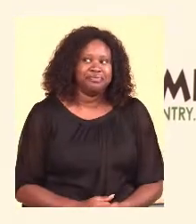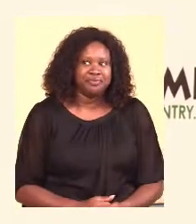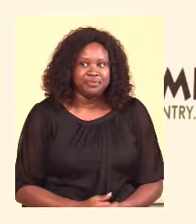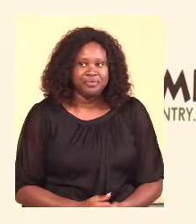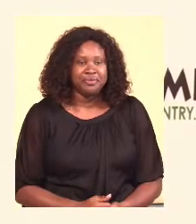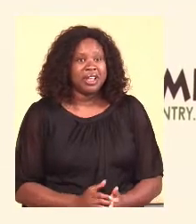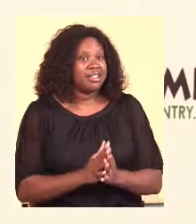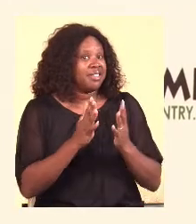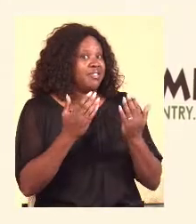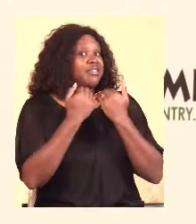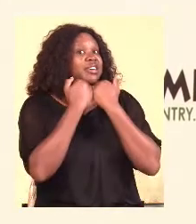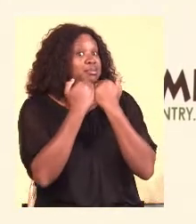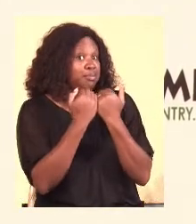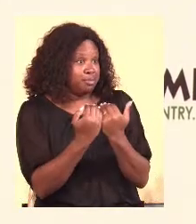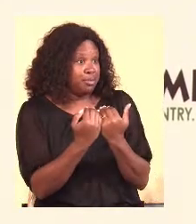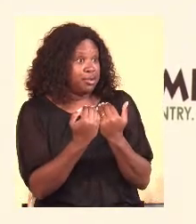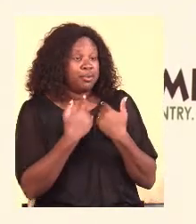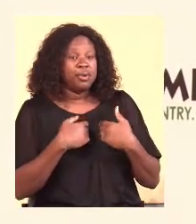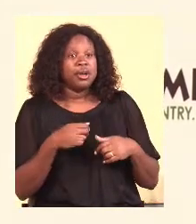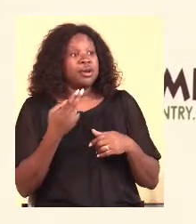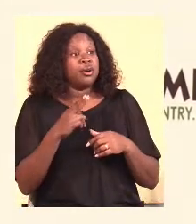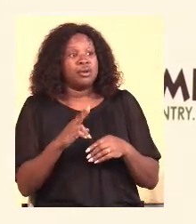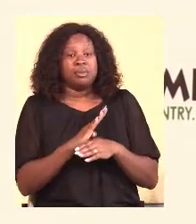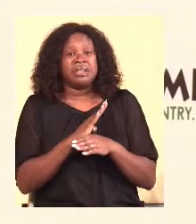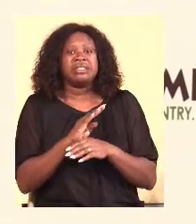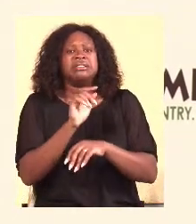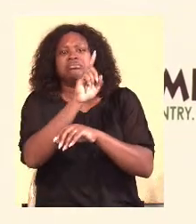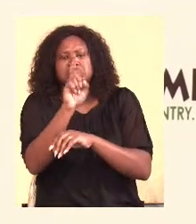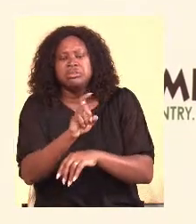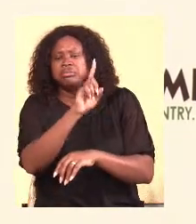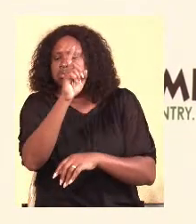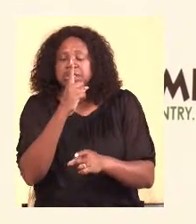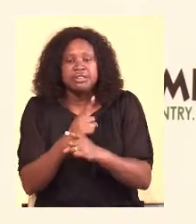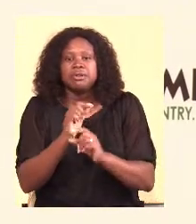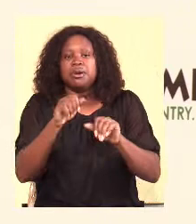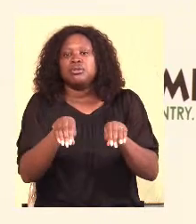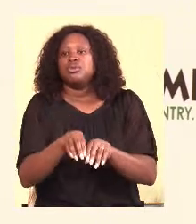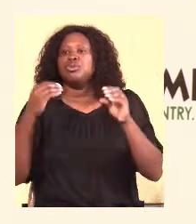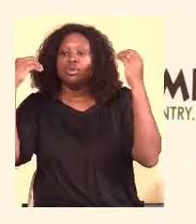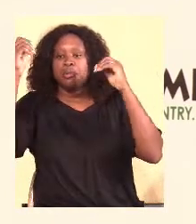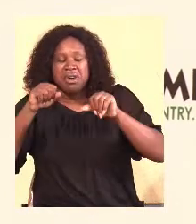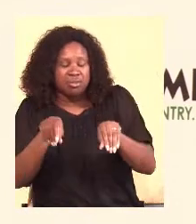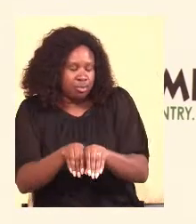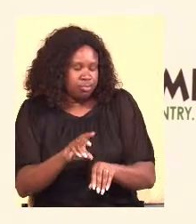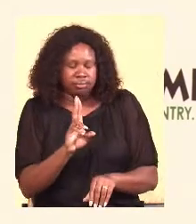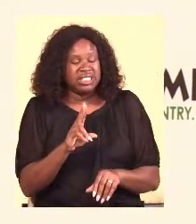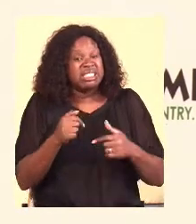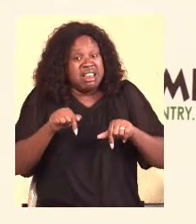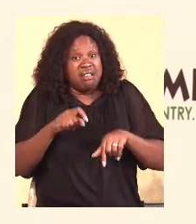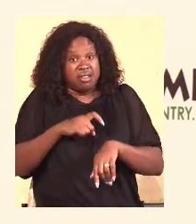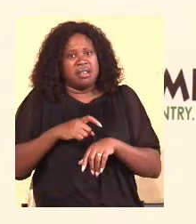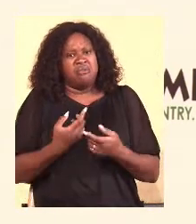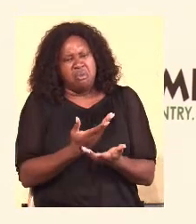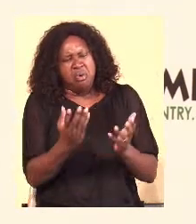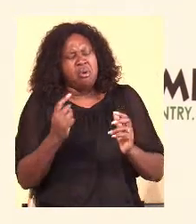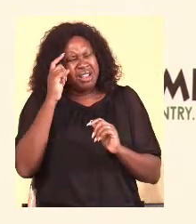It is important that we are not in the business of demanding government must do that, must do that. It is time for all of us to really think